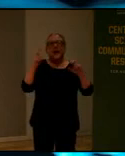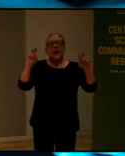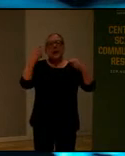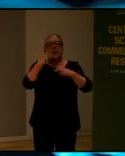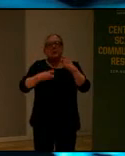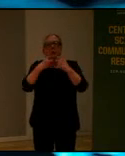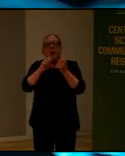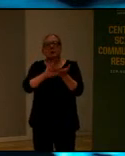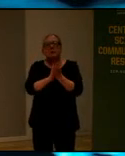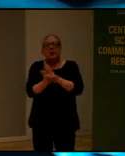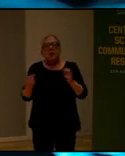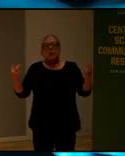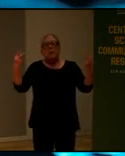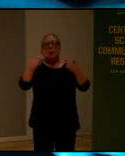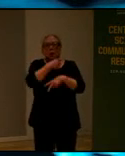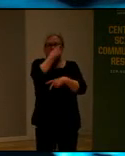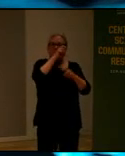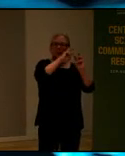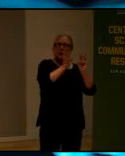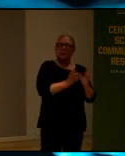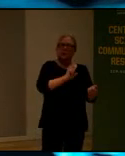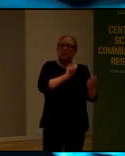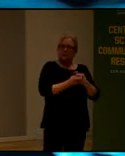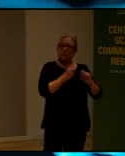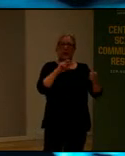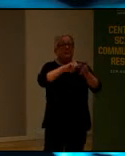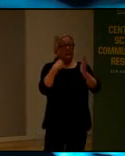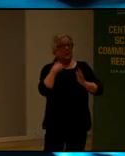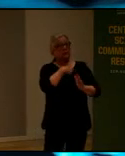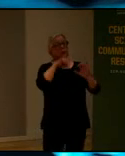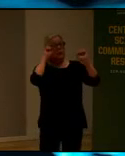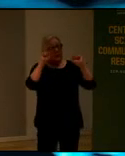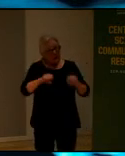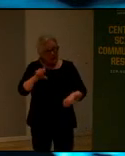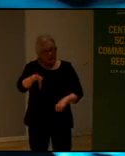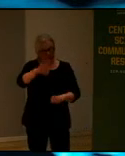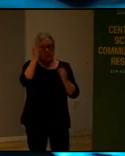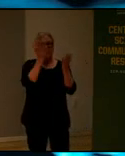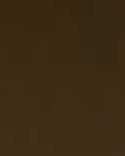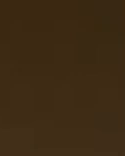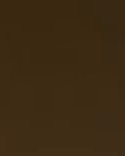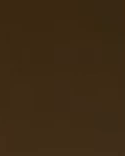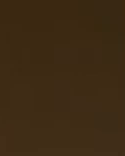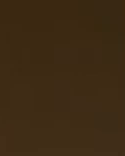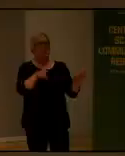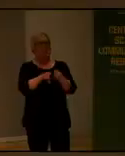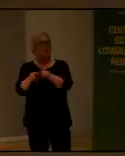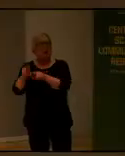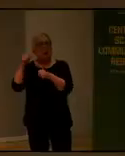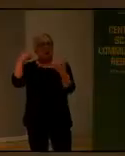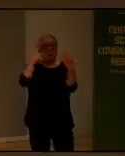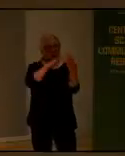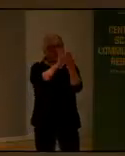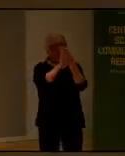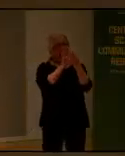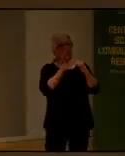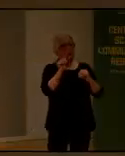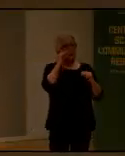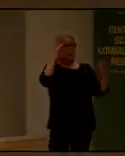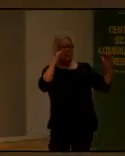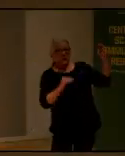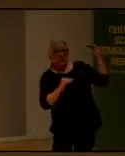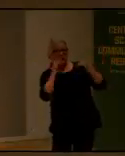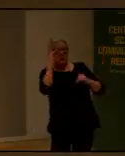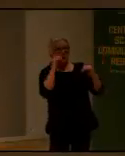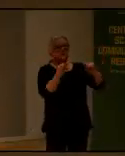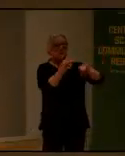which means we can find solutions to health disparities. We can also address injustices from systemic and